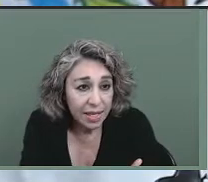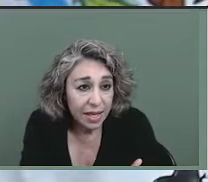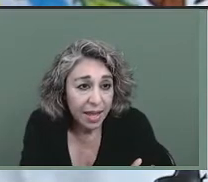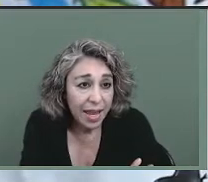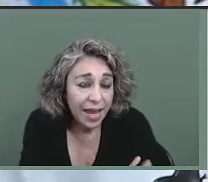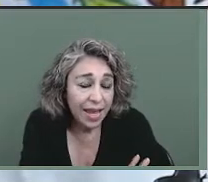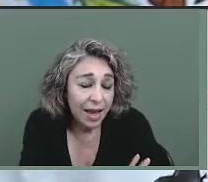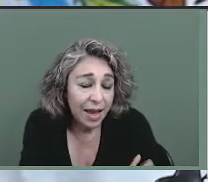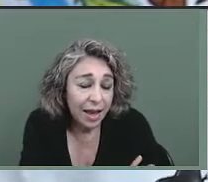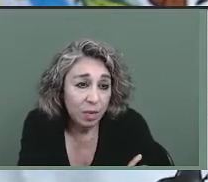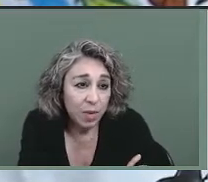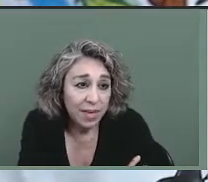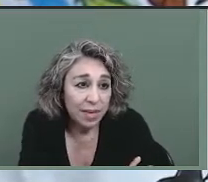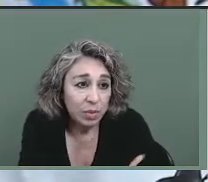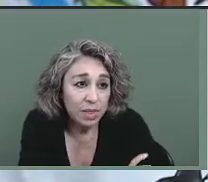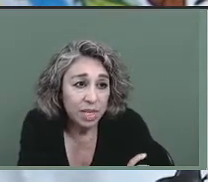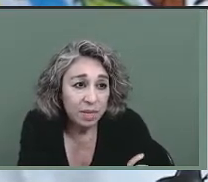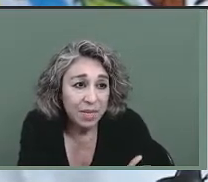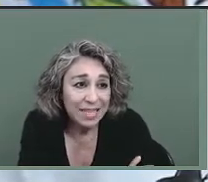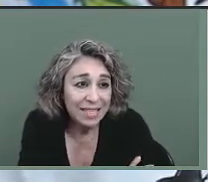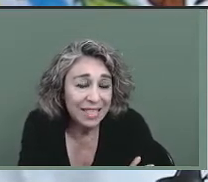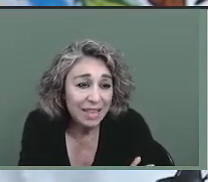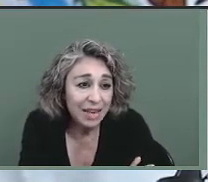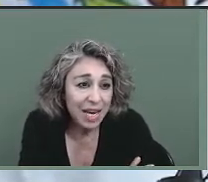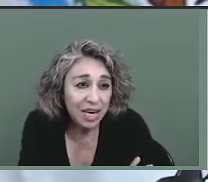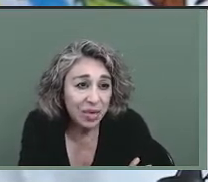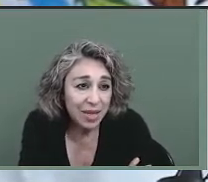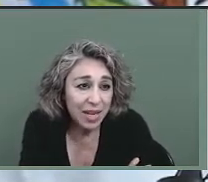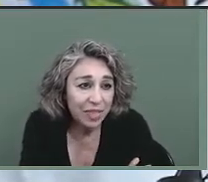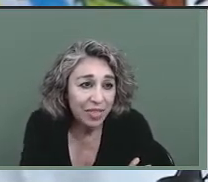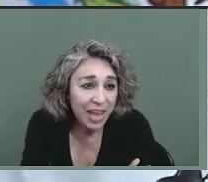It's a airplane that was going to be